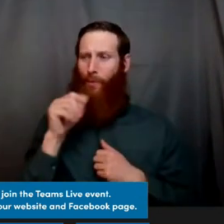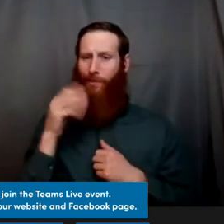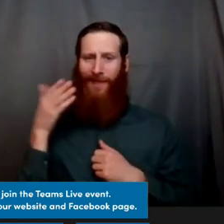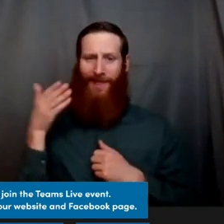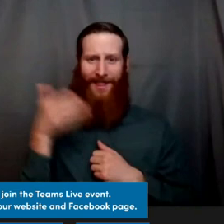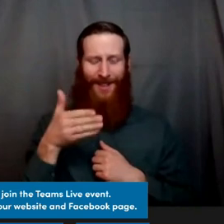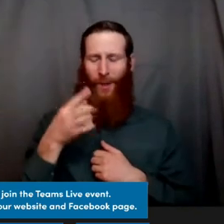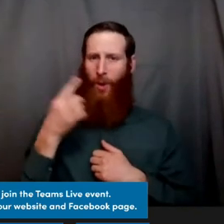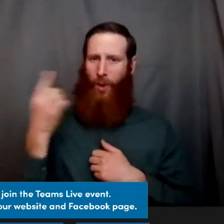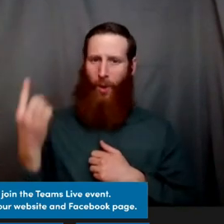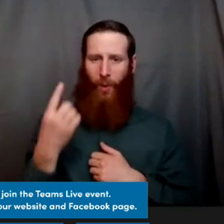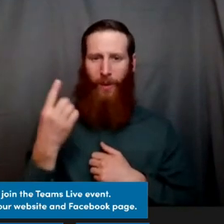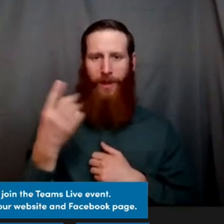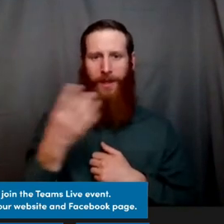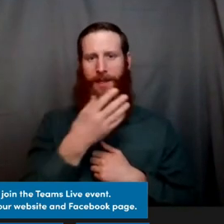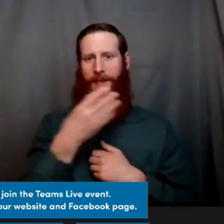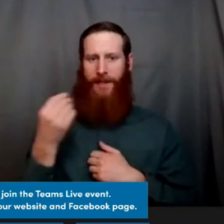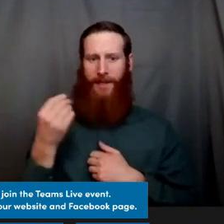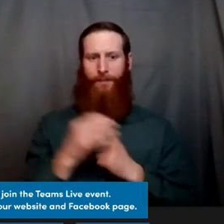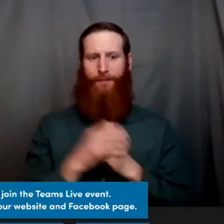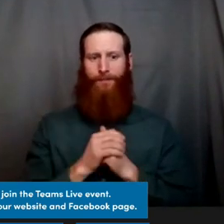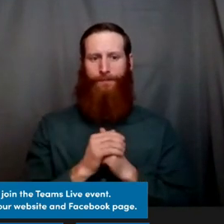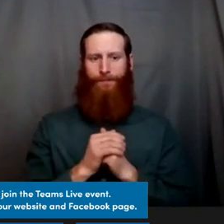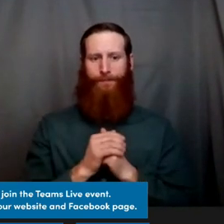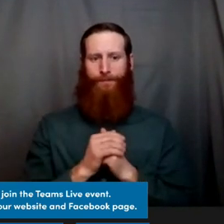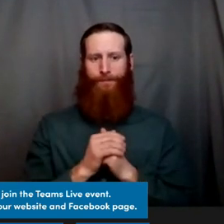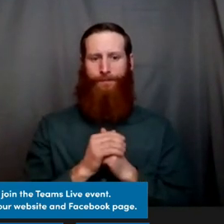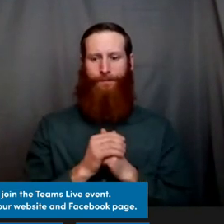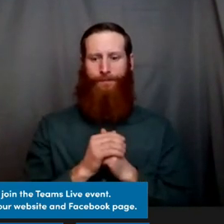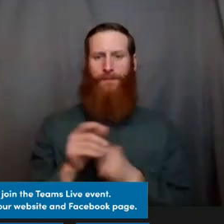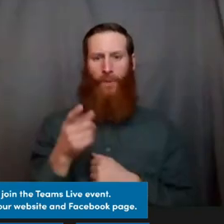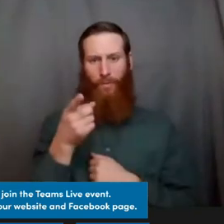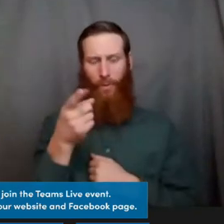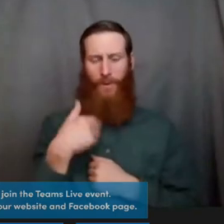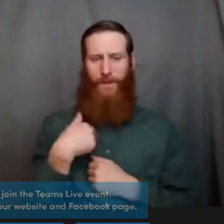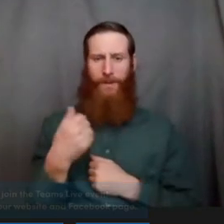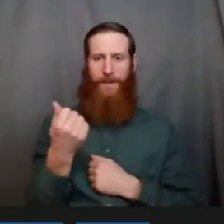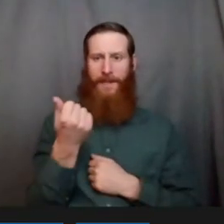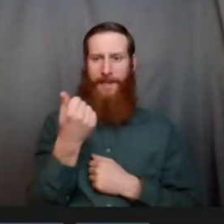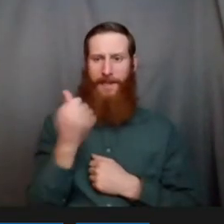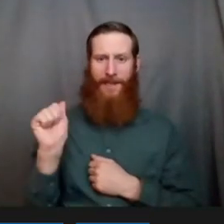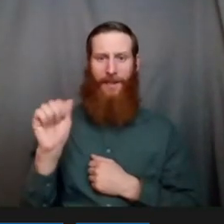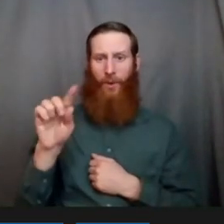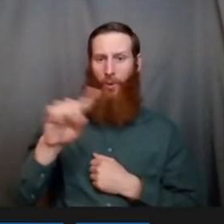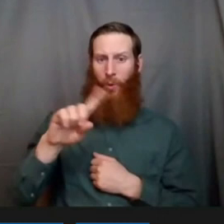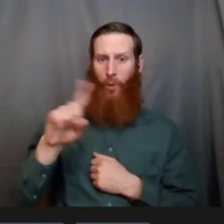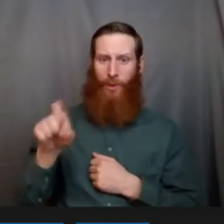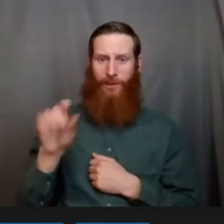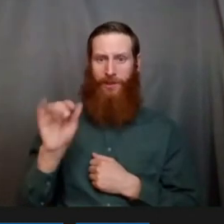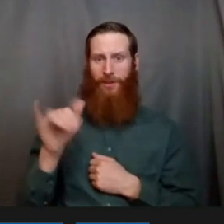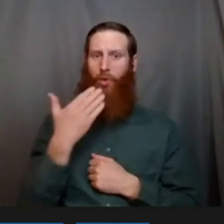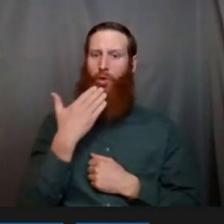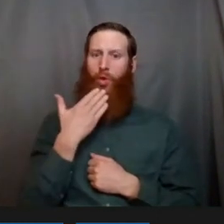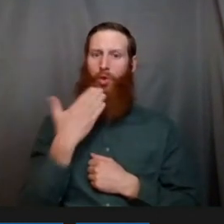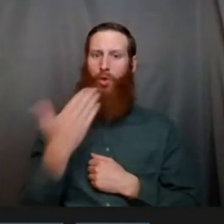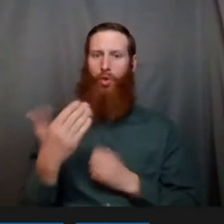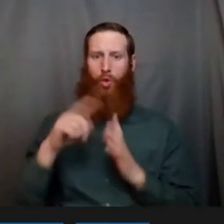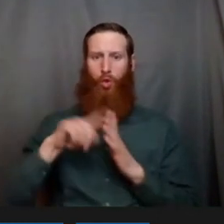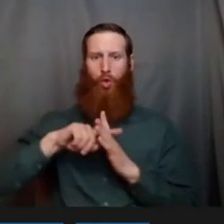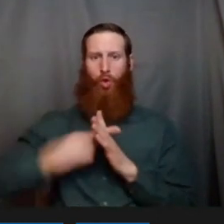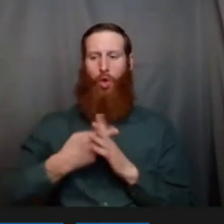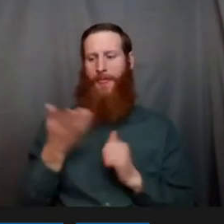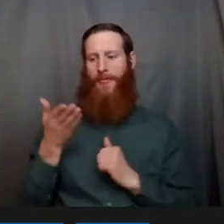really are, you know, and like Ashley said, if you have any questions, that's a really good place to go start. And if they need to roll it